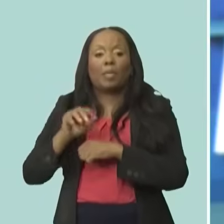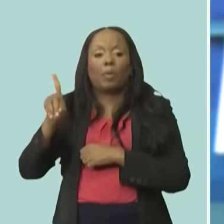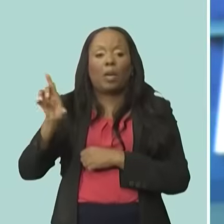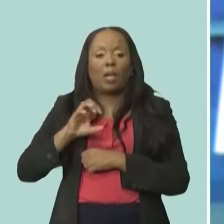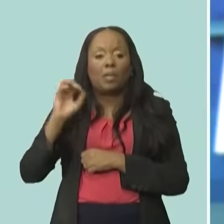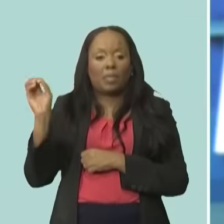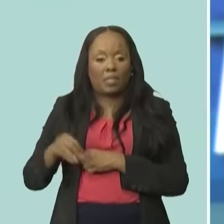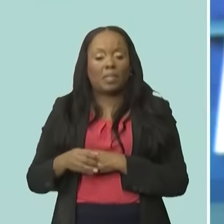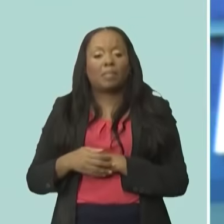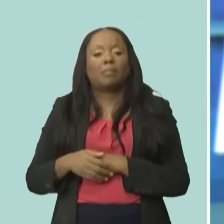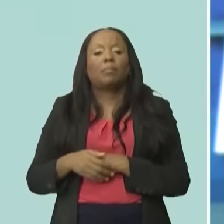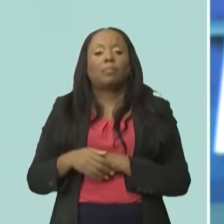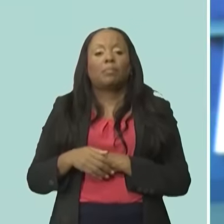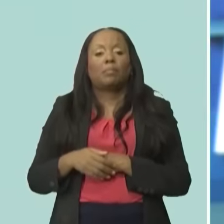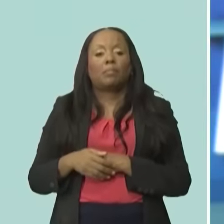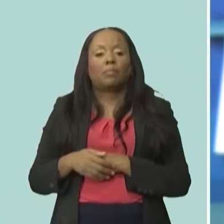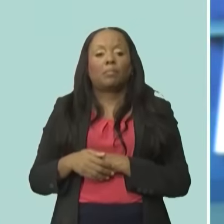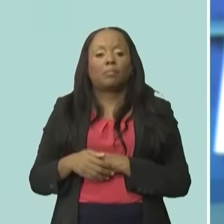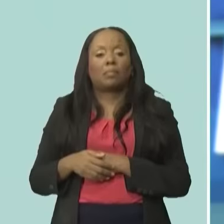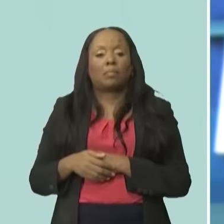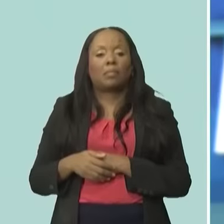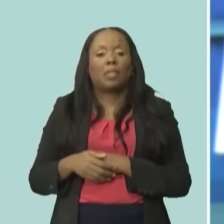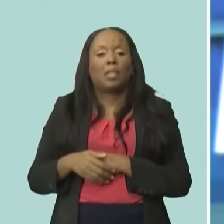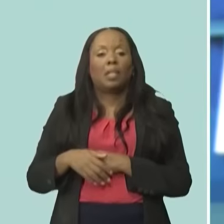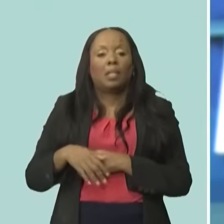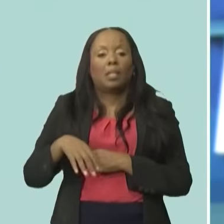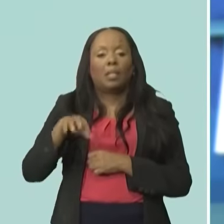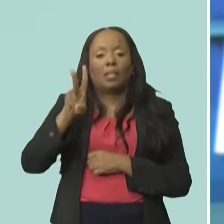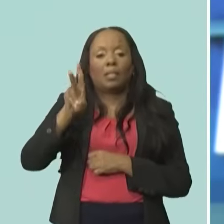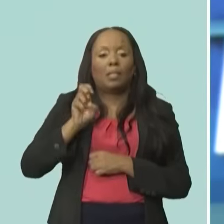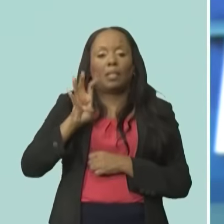total converted school value of